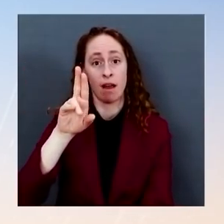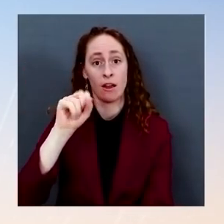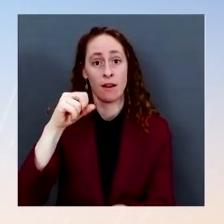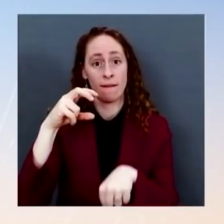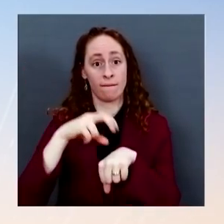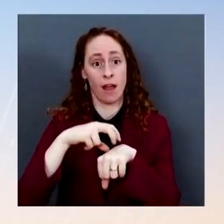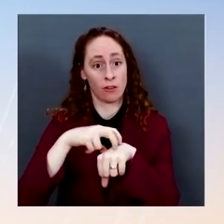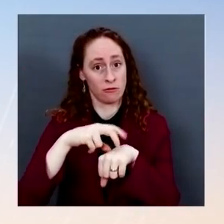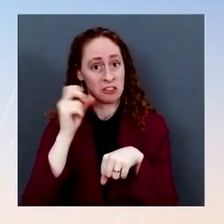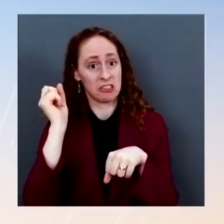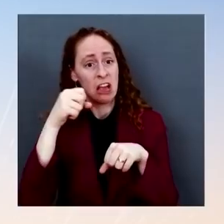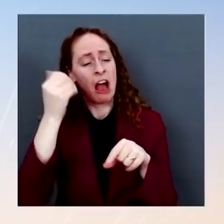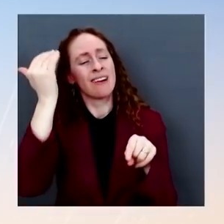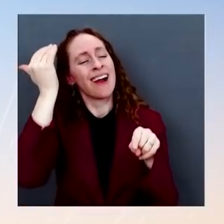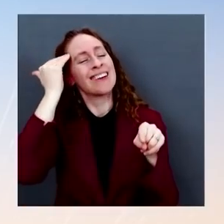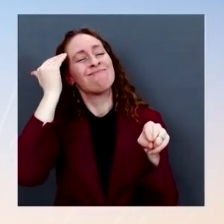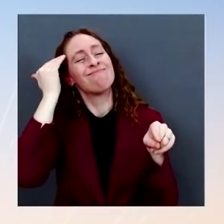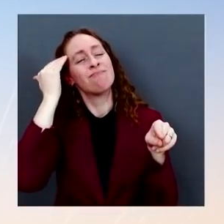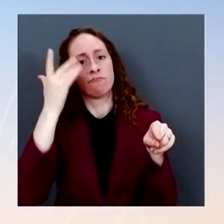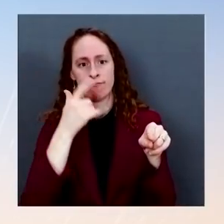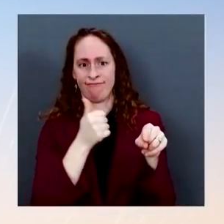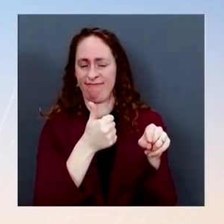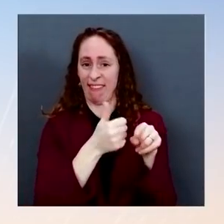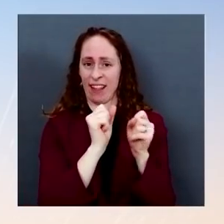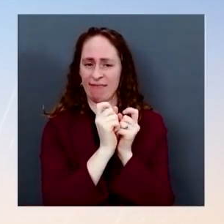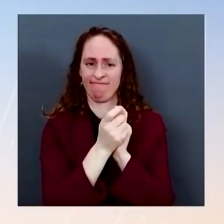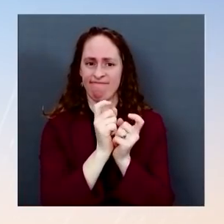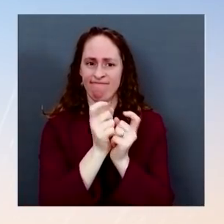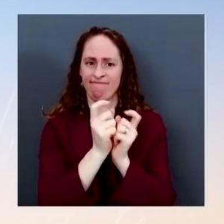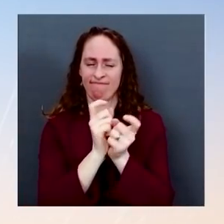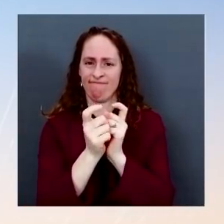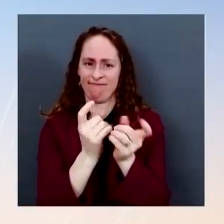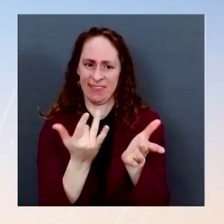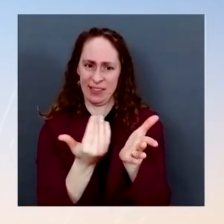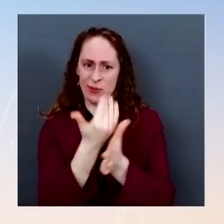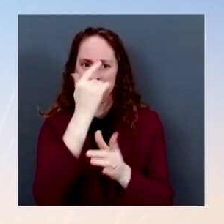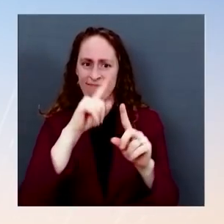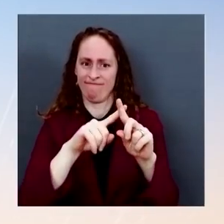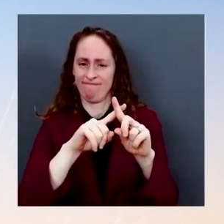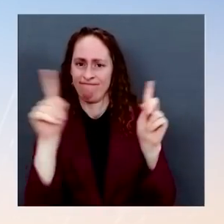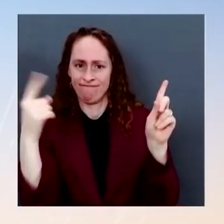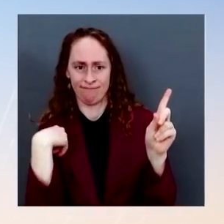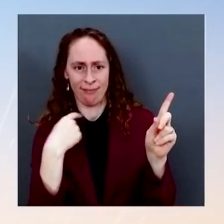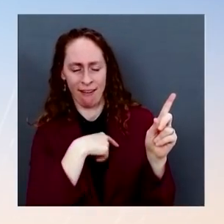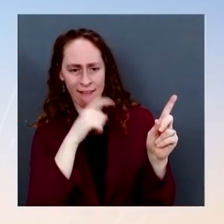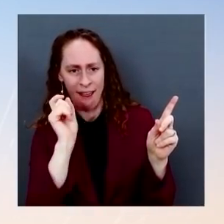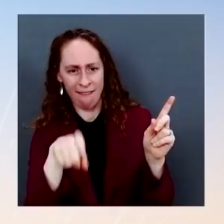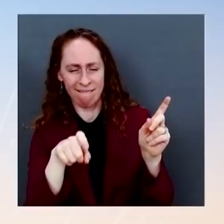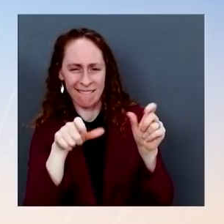tomorrow. Thank you. On the negotiations over Build Back Better,